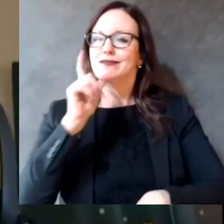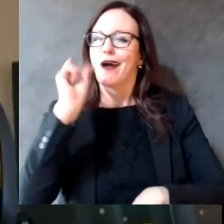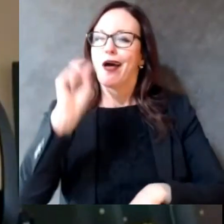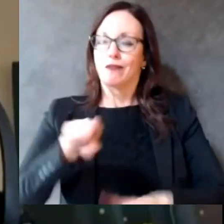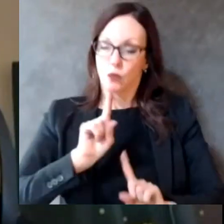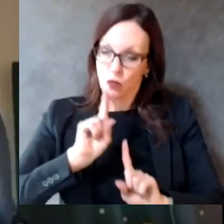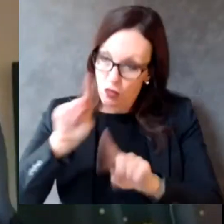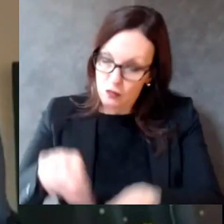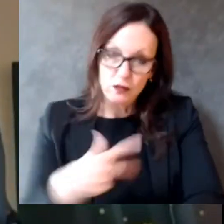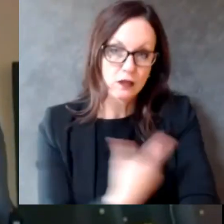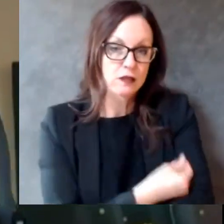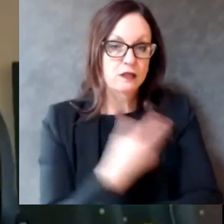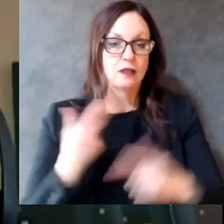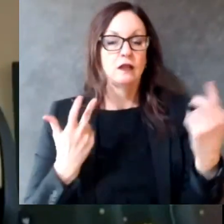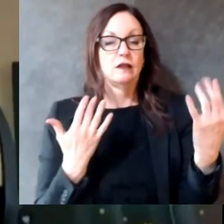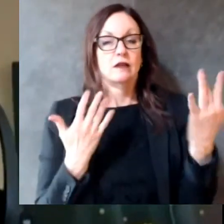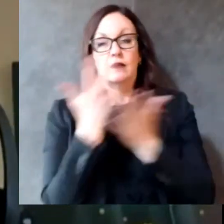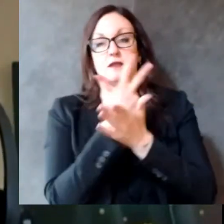clinicians that you would share.